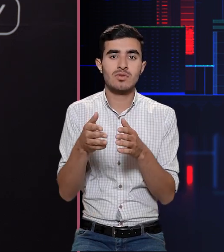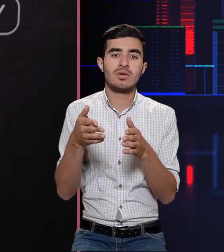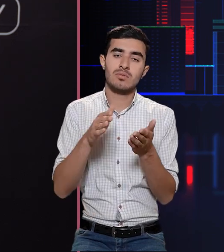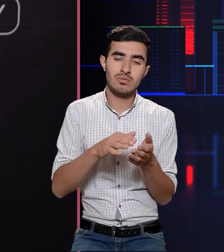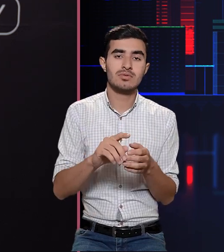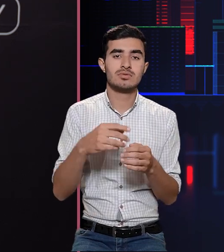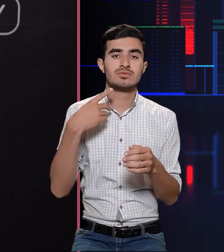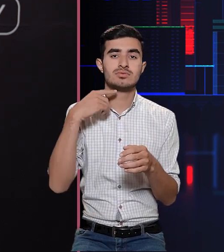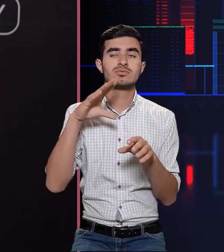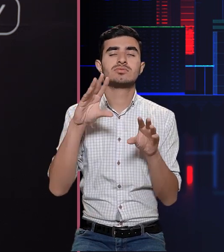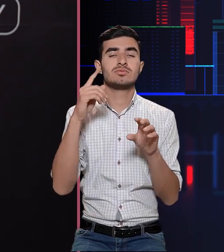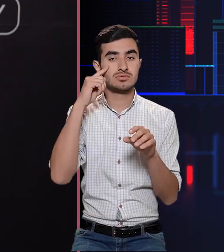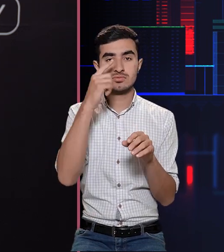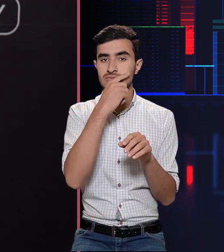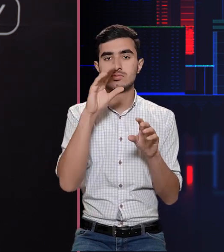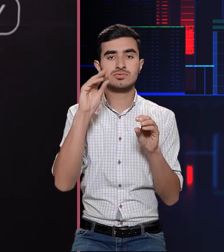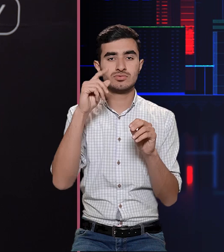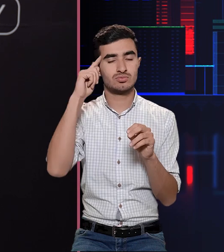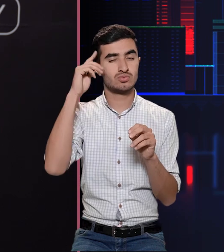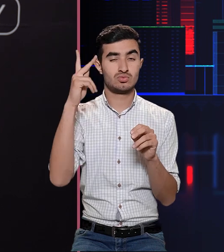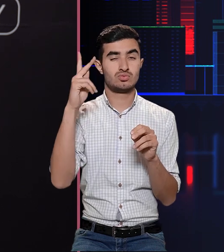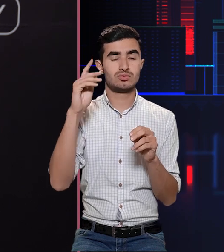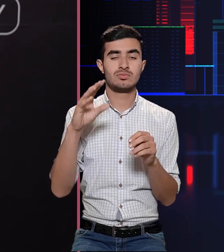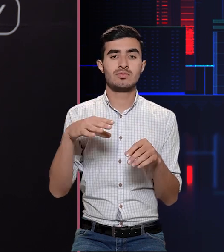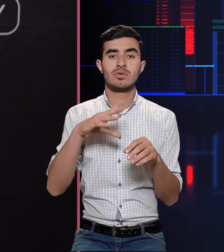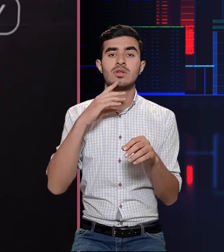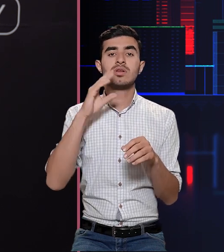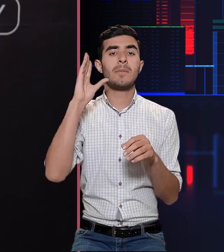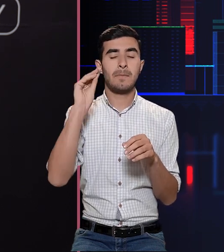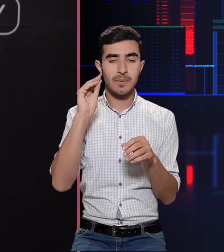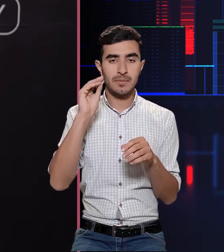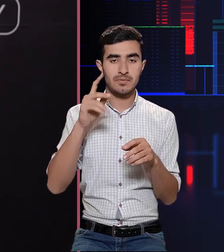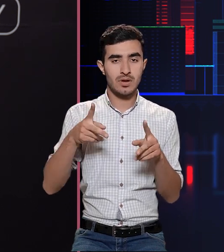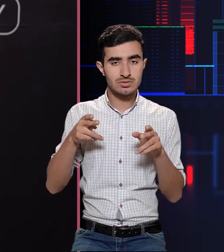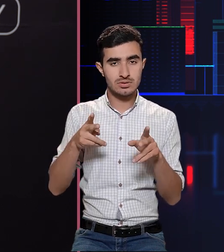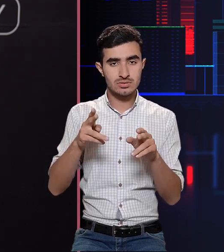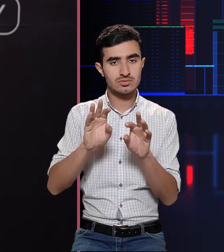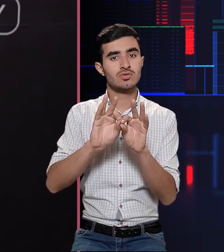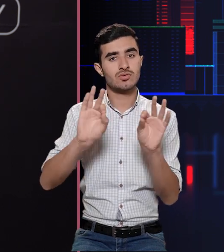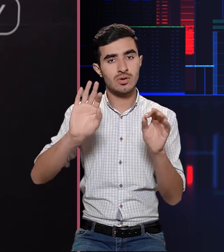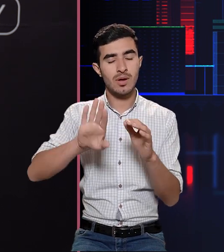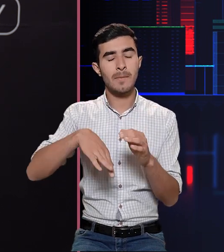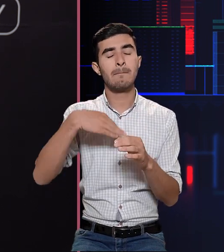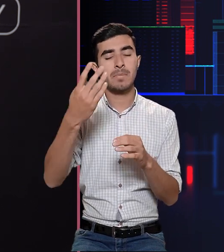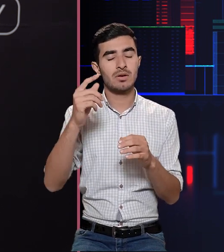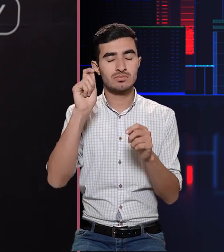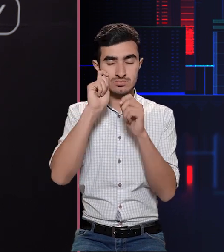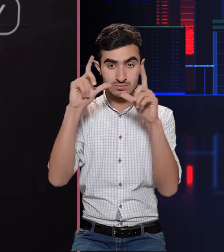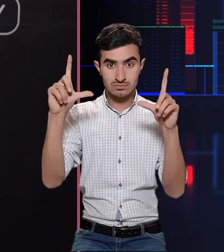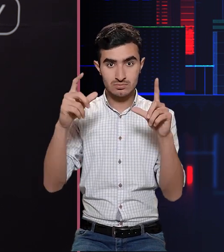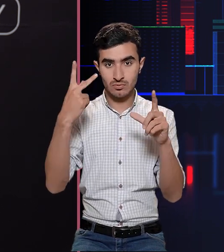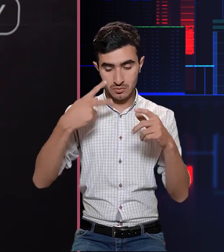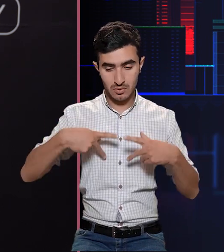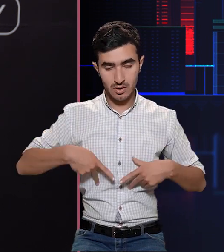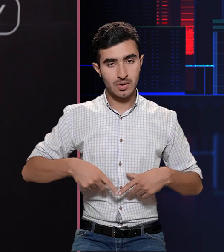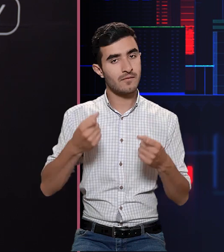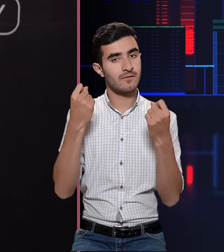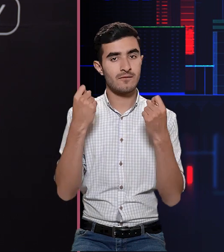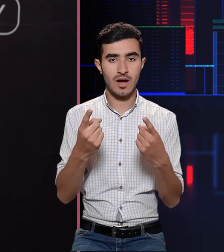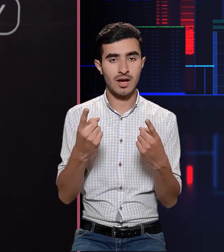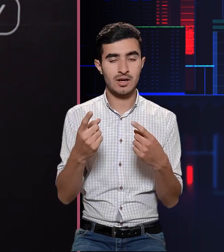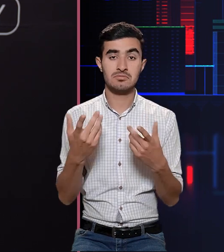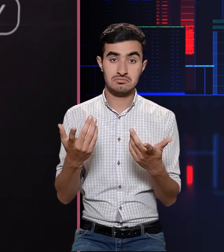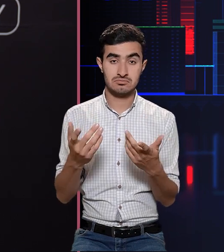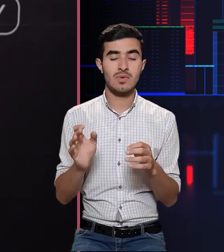undergo during the surgical procedure, and when the patient wakes up, you find your patient hale and hearty, which is